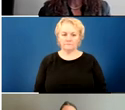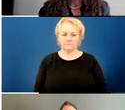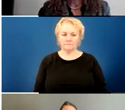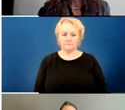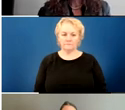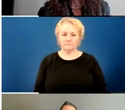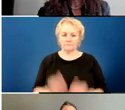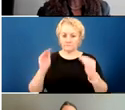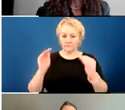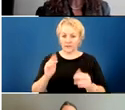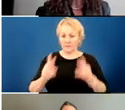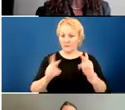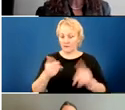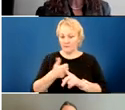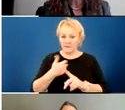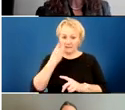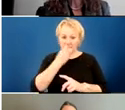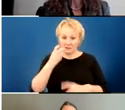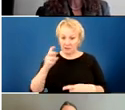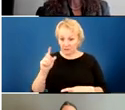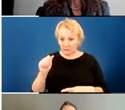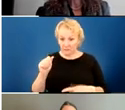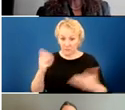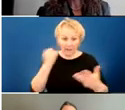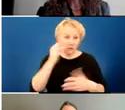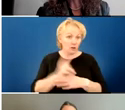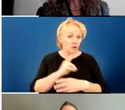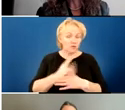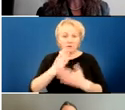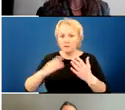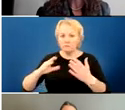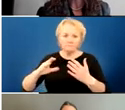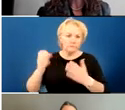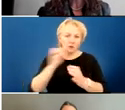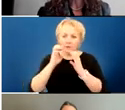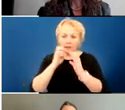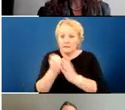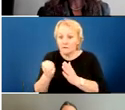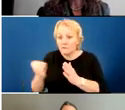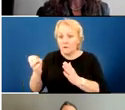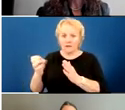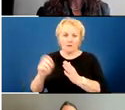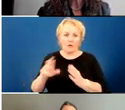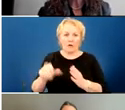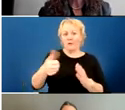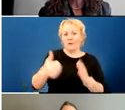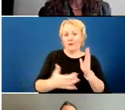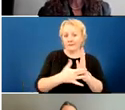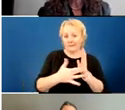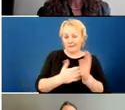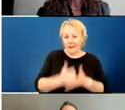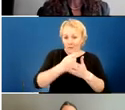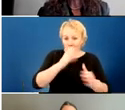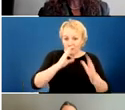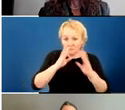And then tips for people with a speech disability. If you use an augmented communication device or any other assistive technology, plan